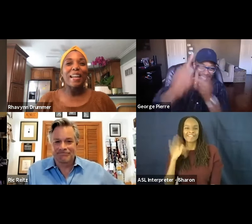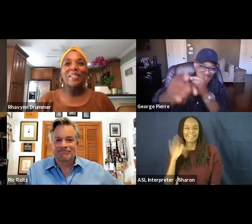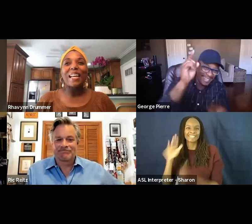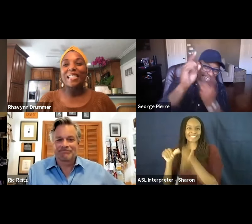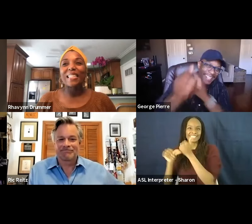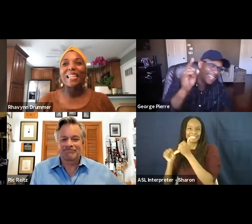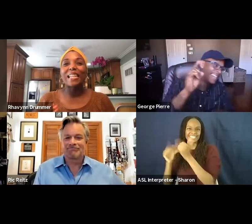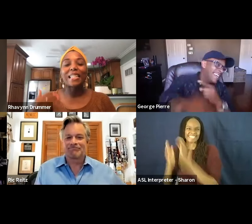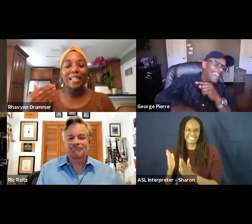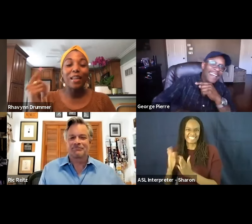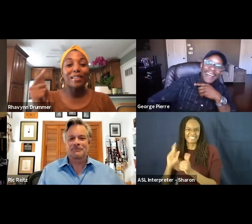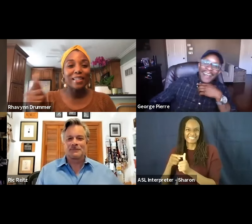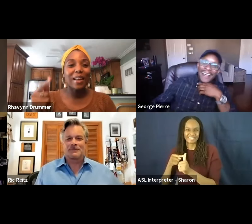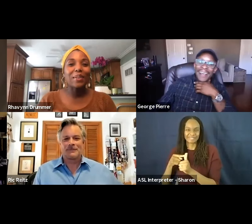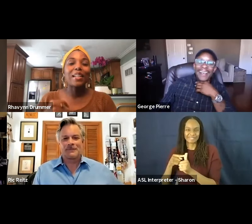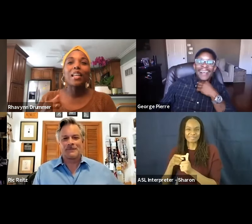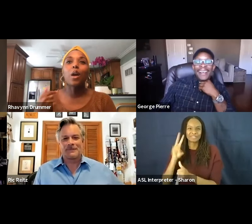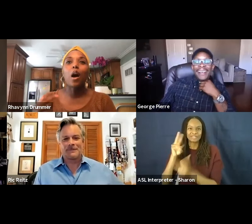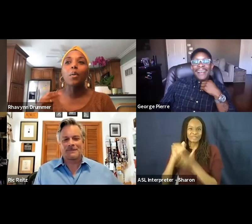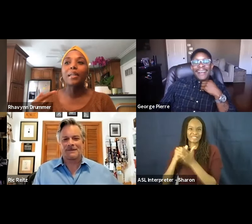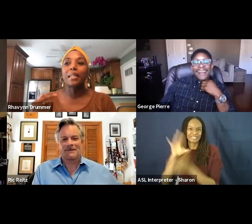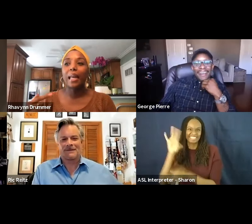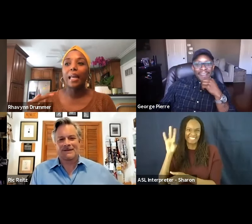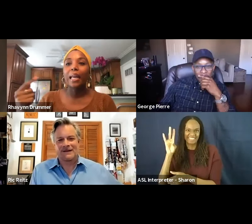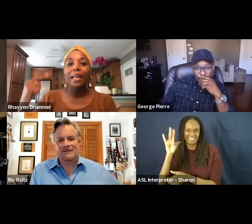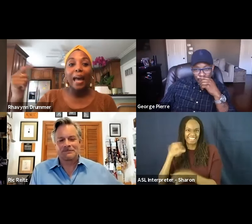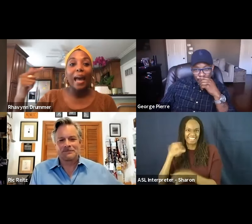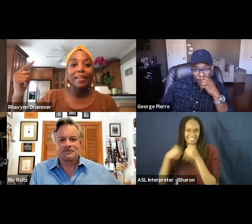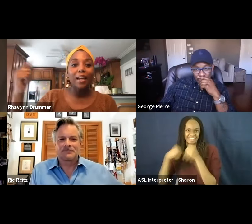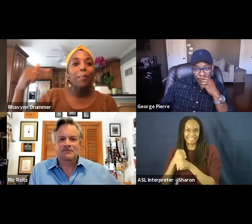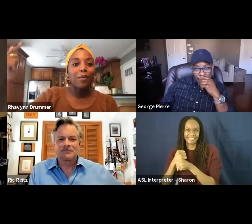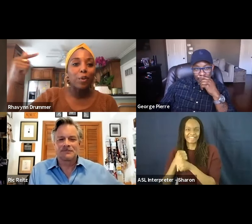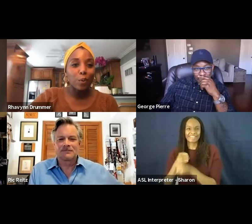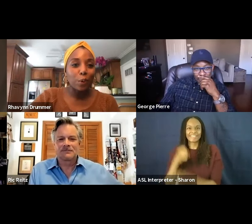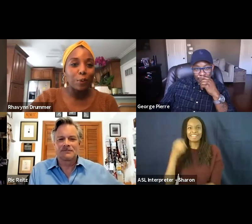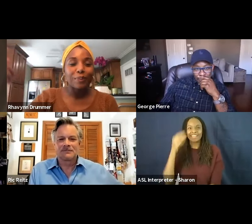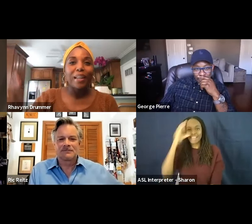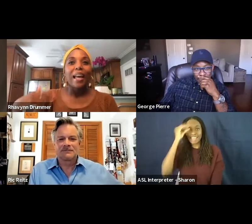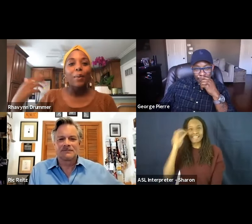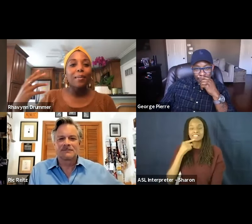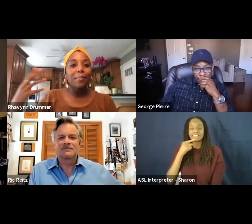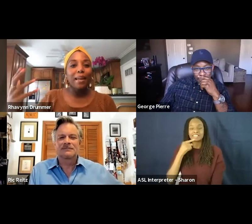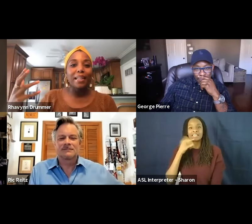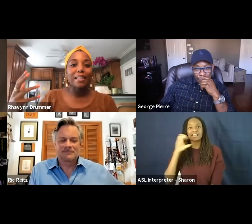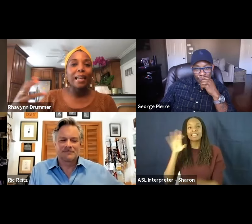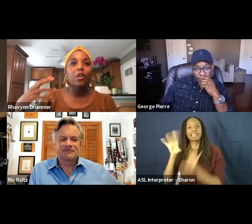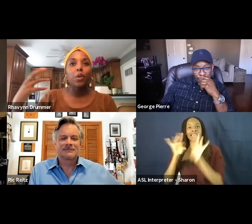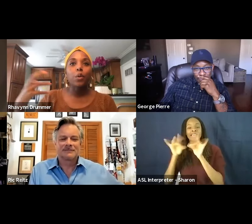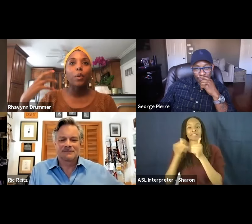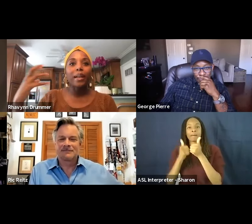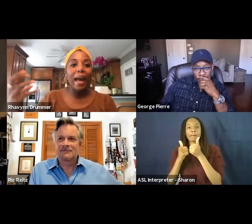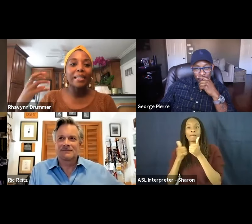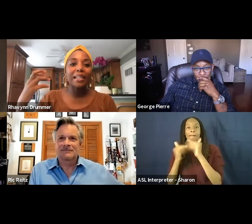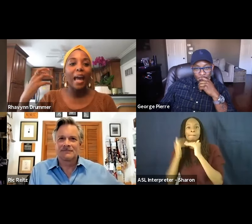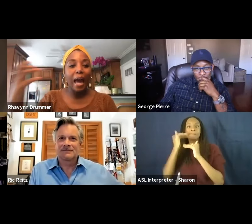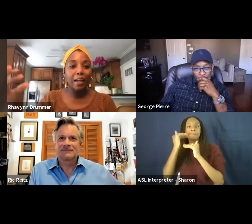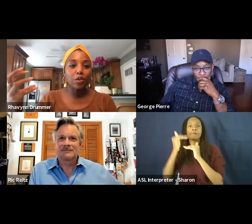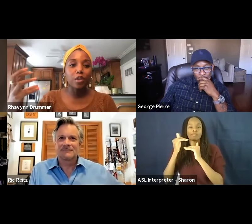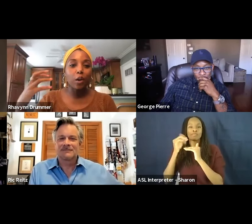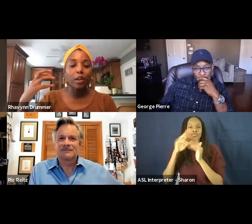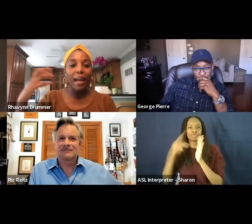back in 2007, and he would always say, cast above the role. And what he meant is like, we're